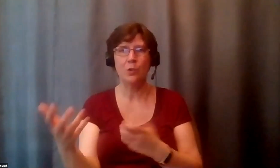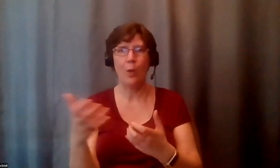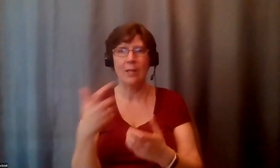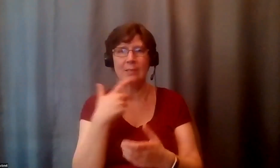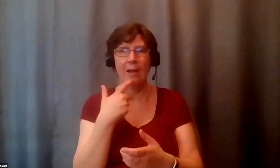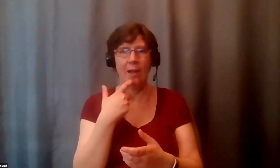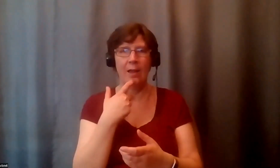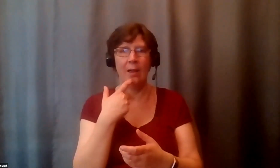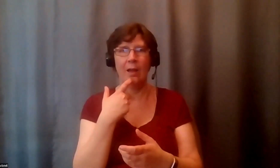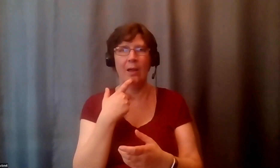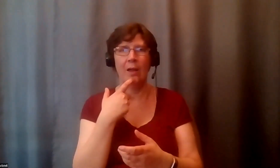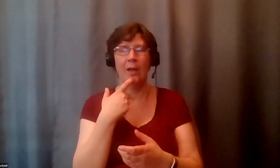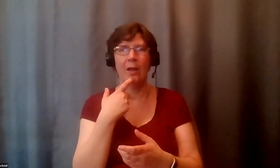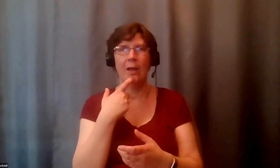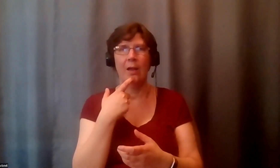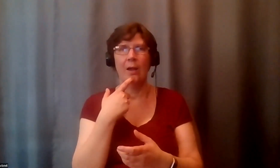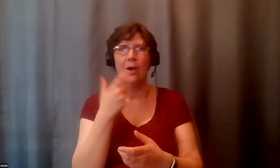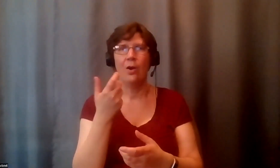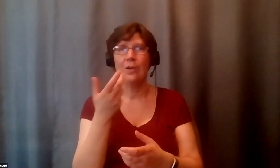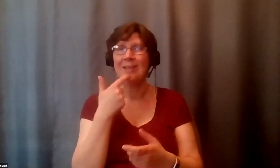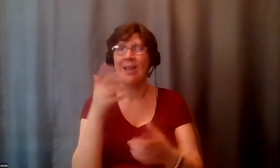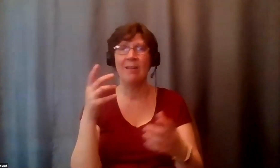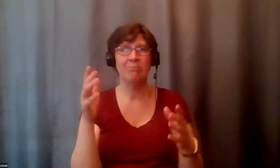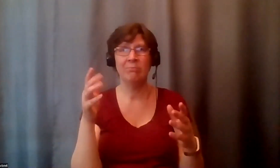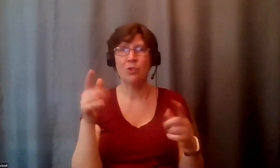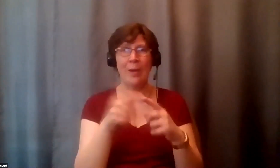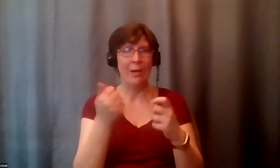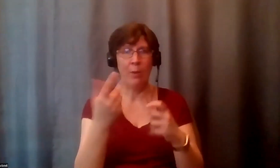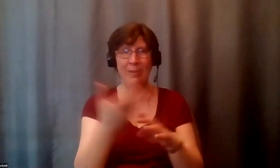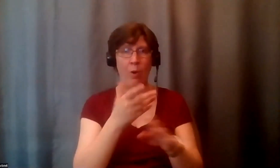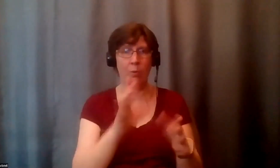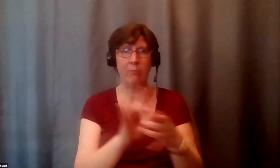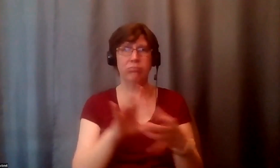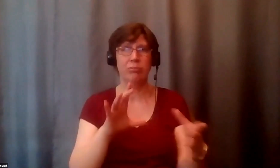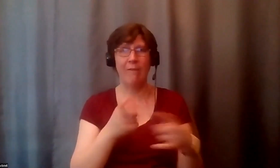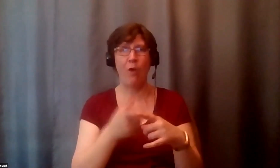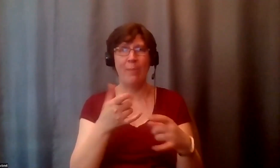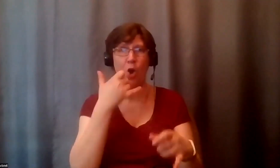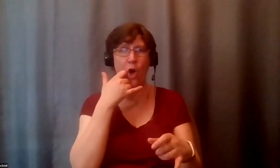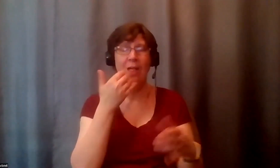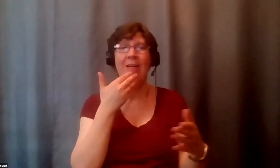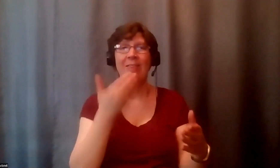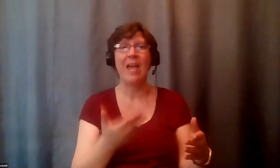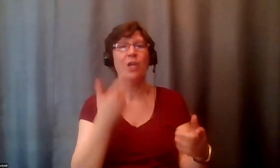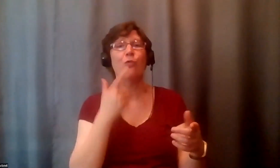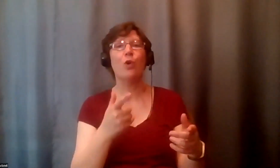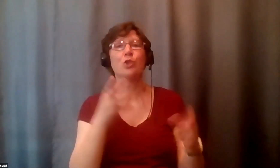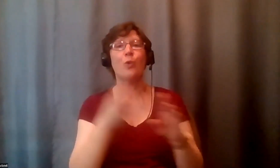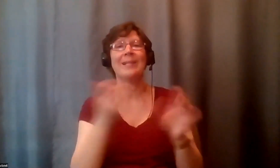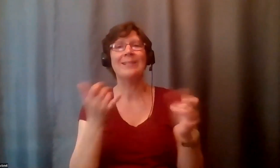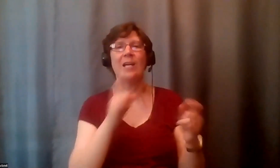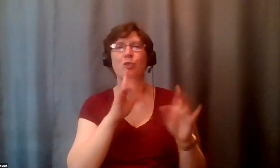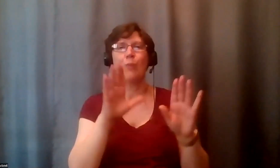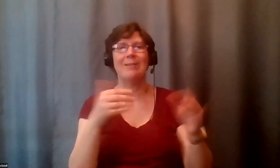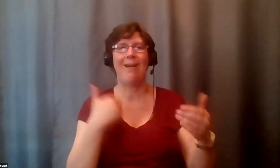or say goodbye to everybody before we end this call? Thank you all for joining today. It was great to have you on. Thanks.